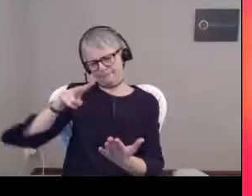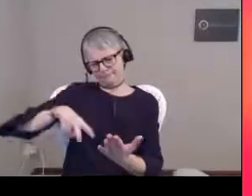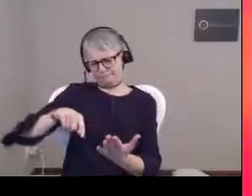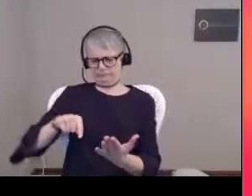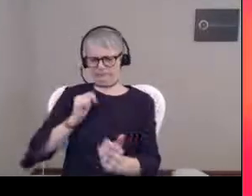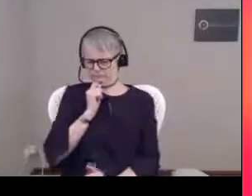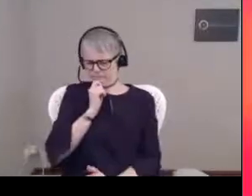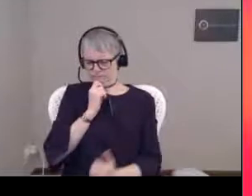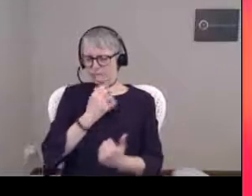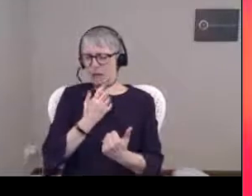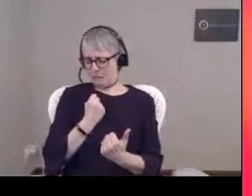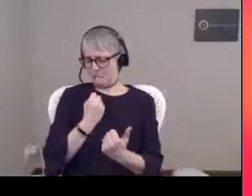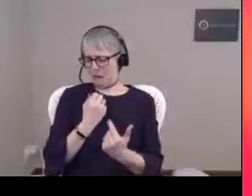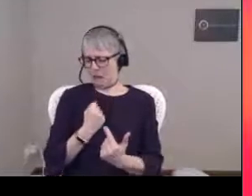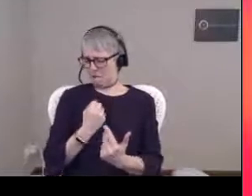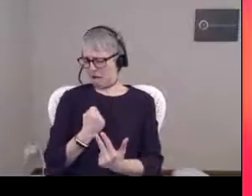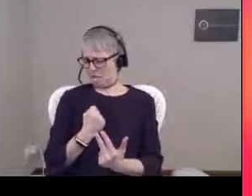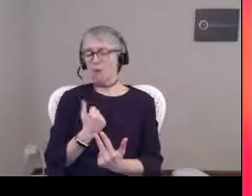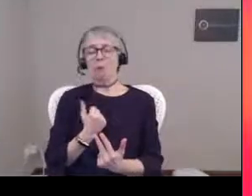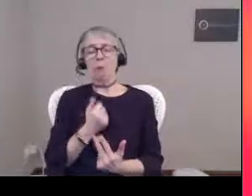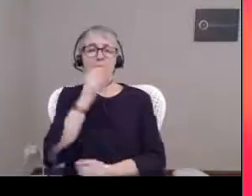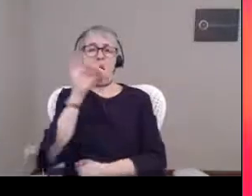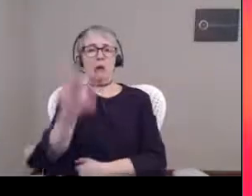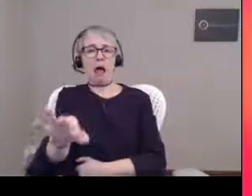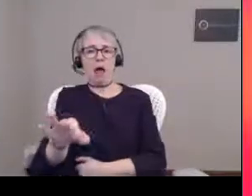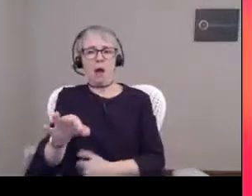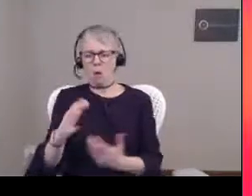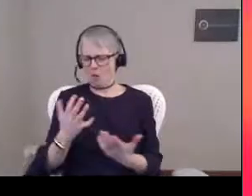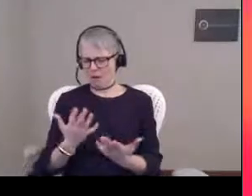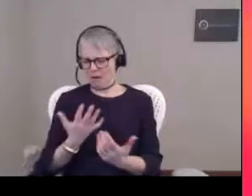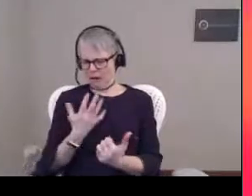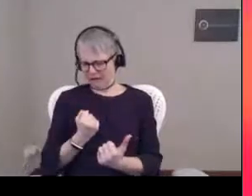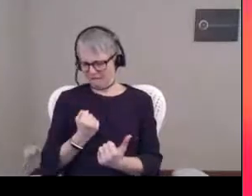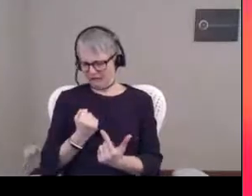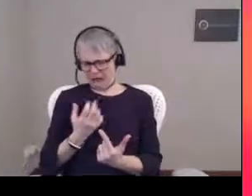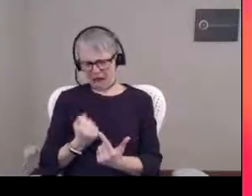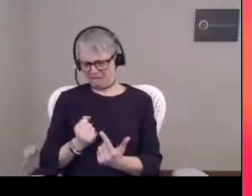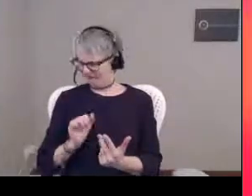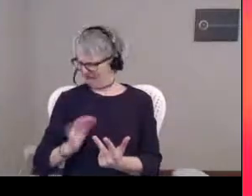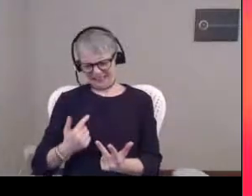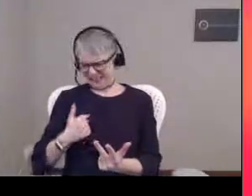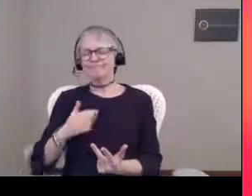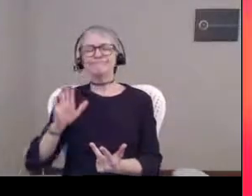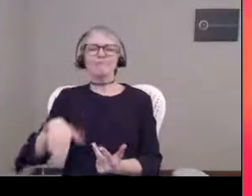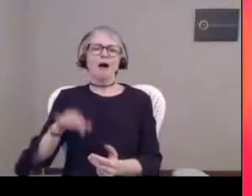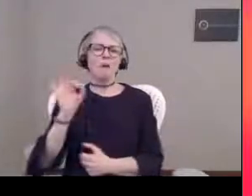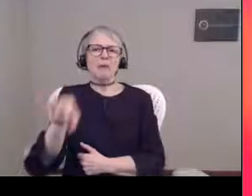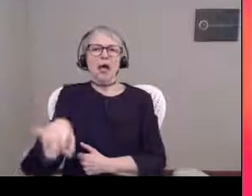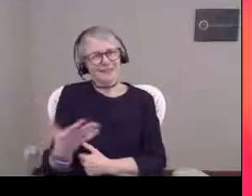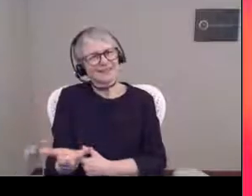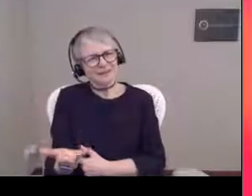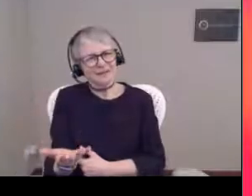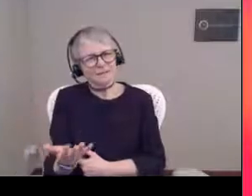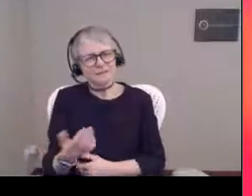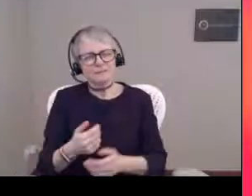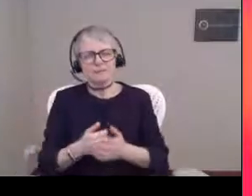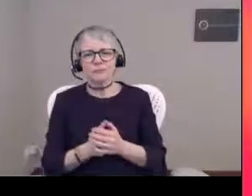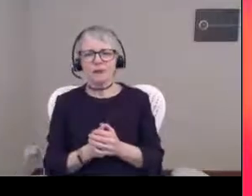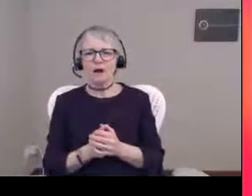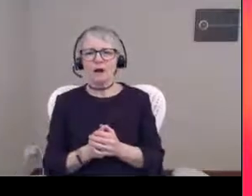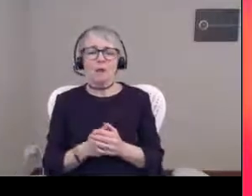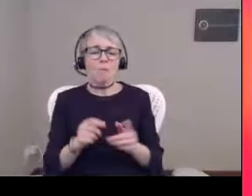apply, which is good. And then, as I say, we are very smart working now as well. So when we apply, we have on our adverts around smart